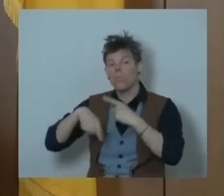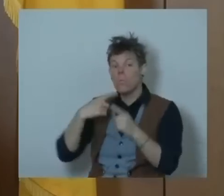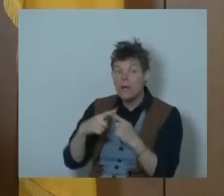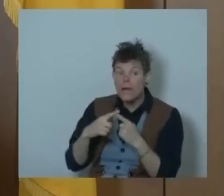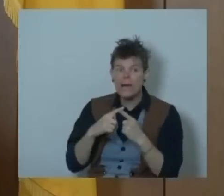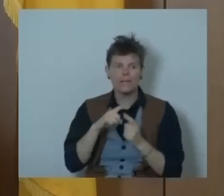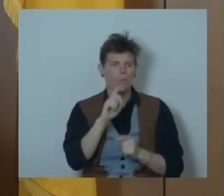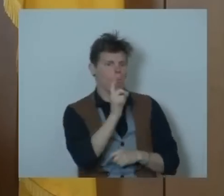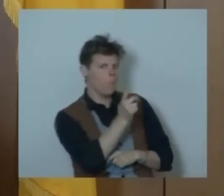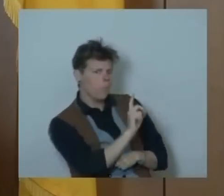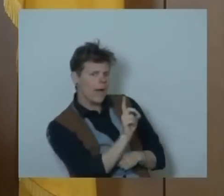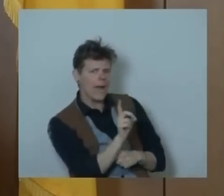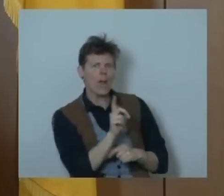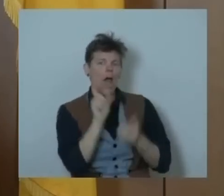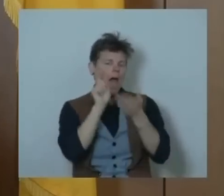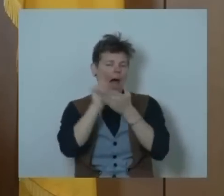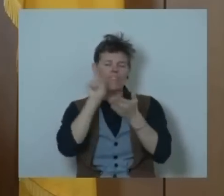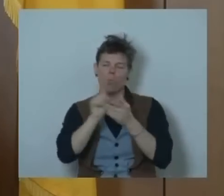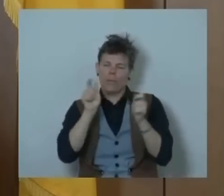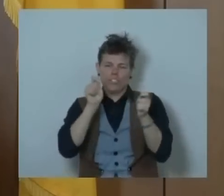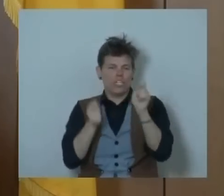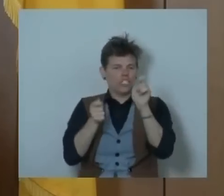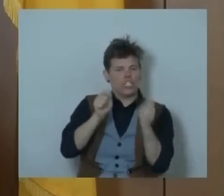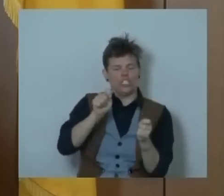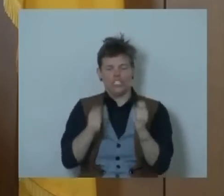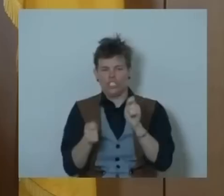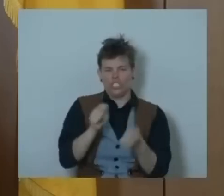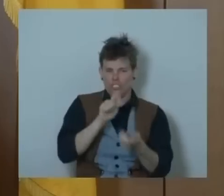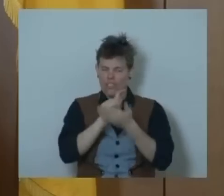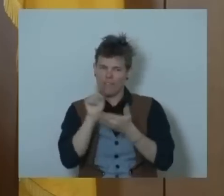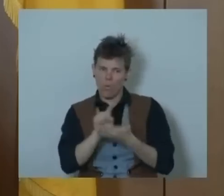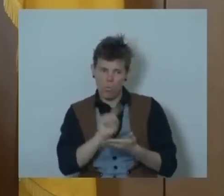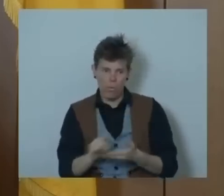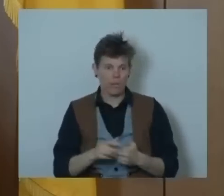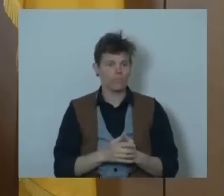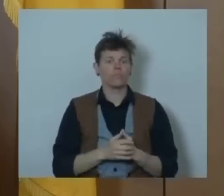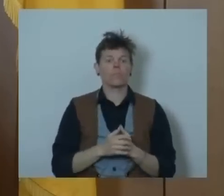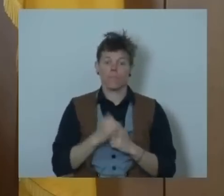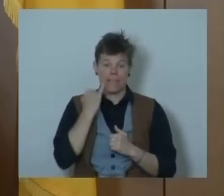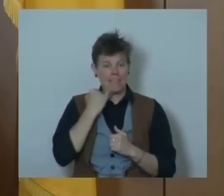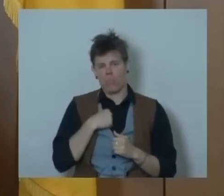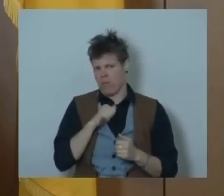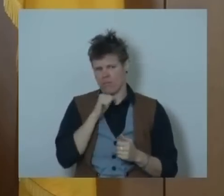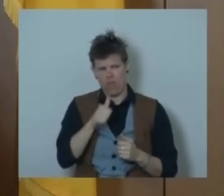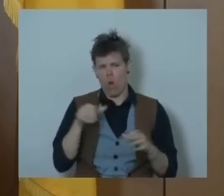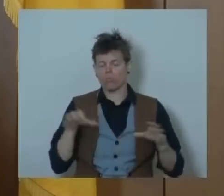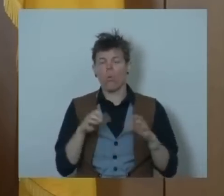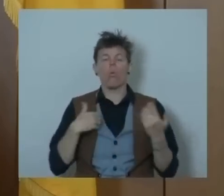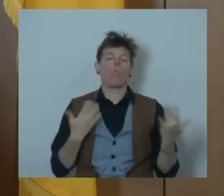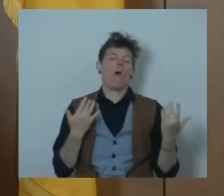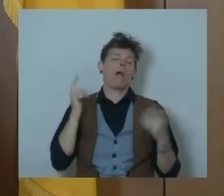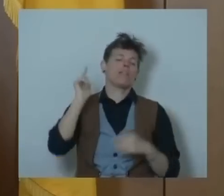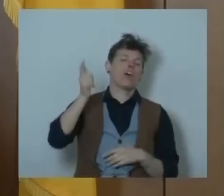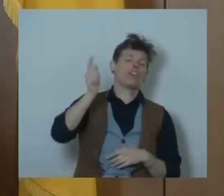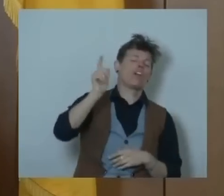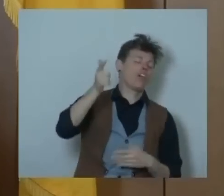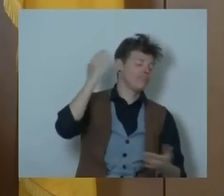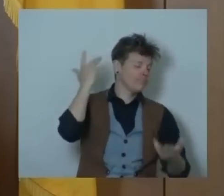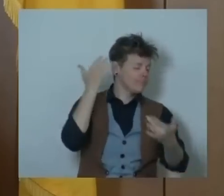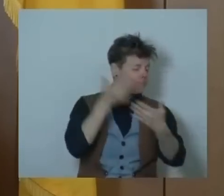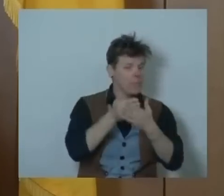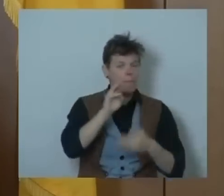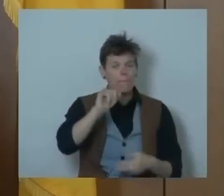week. Because if we aren't doing that and we wait until May 15th, we'll lose potentially